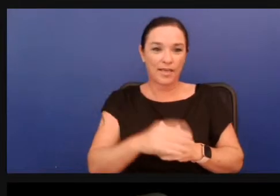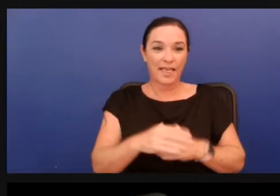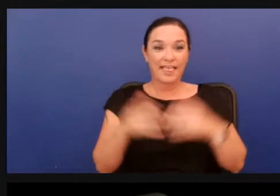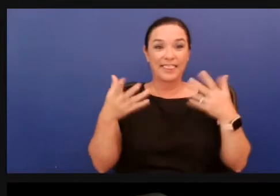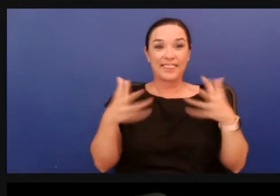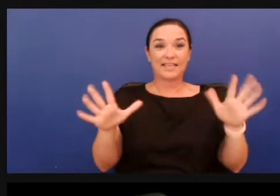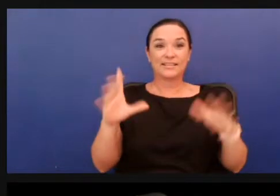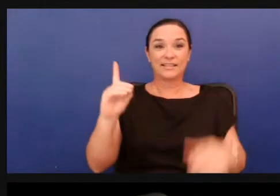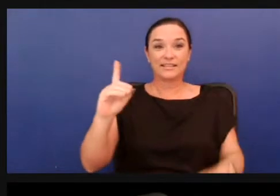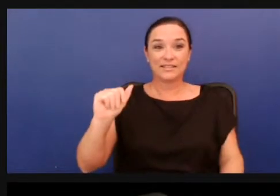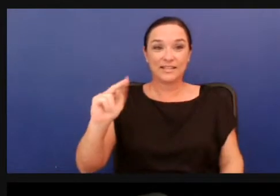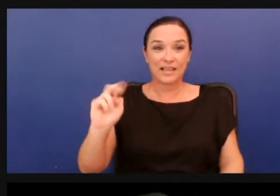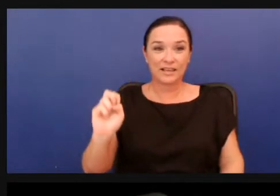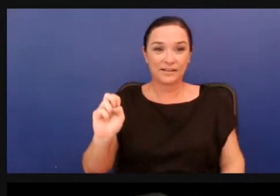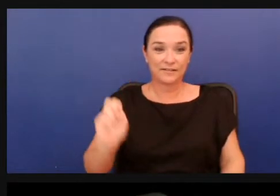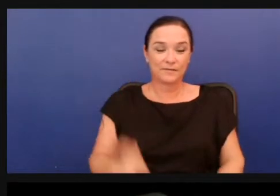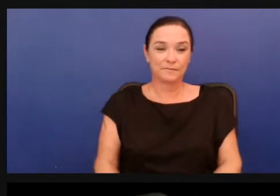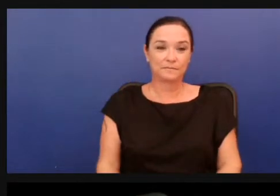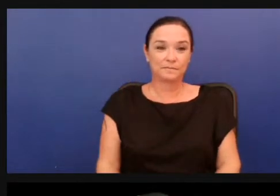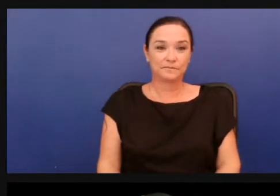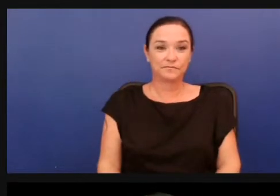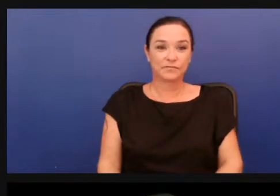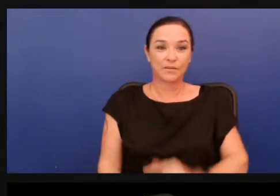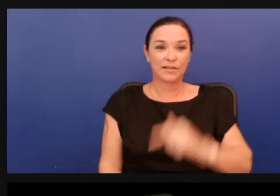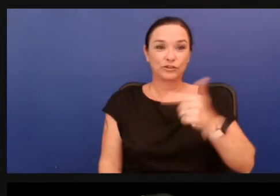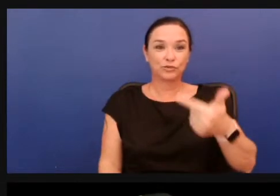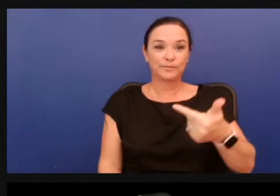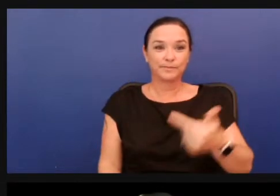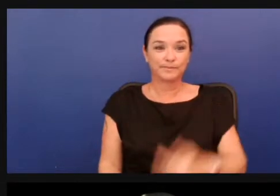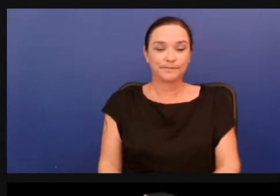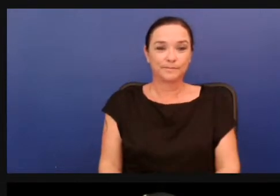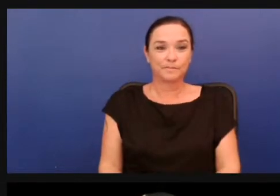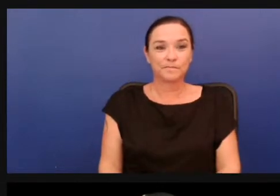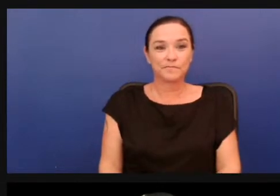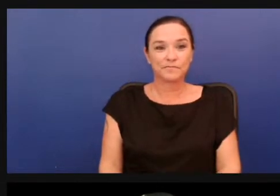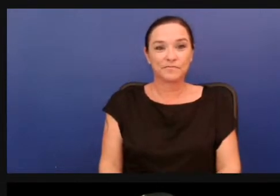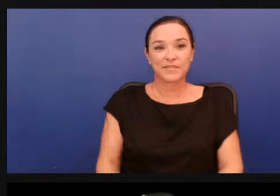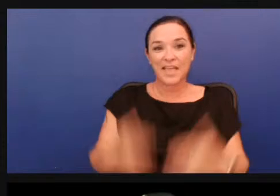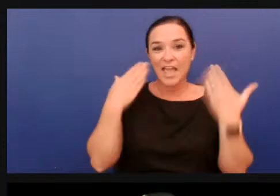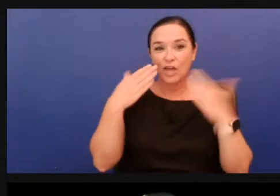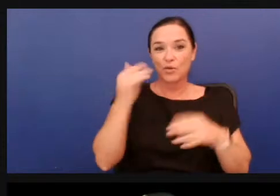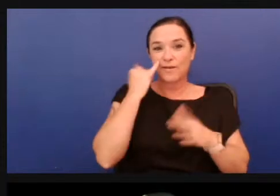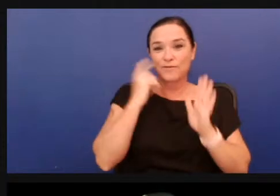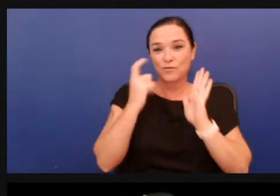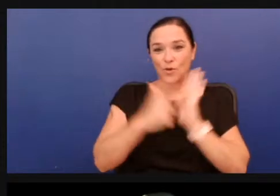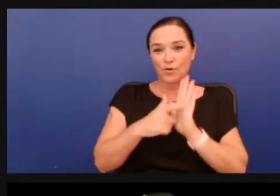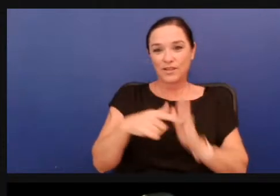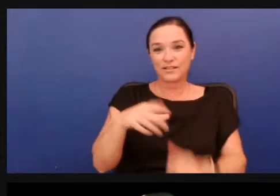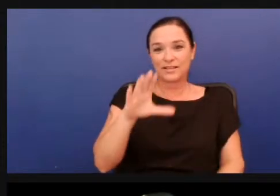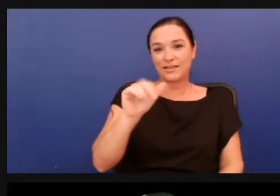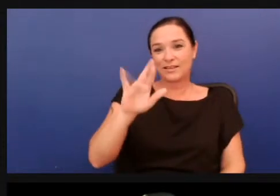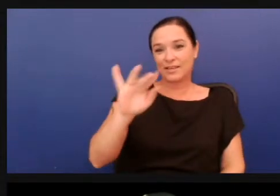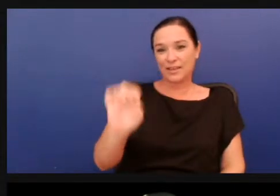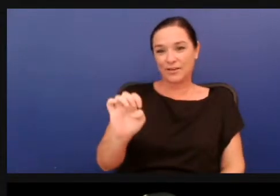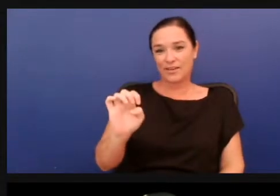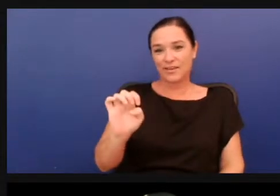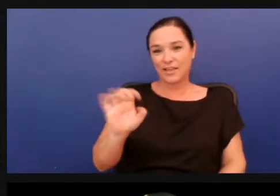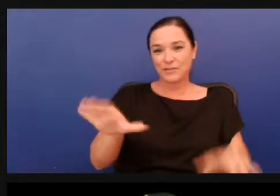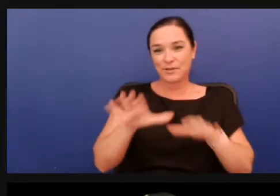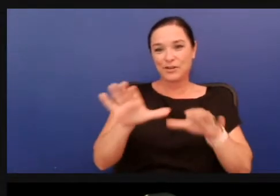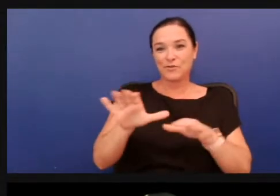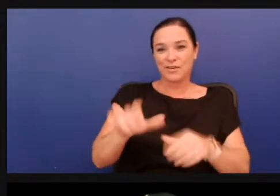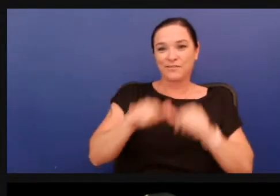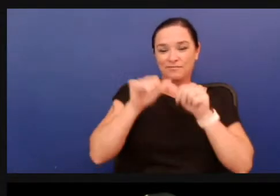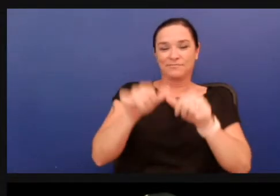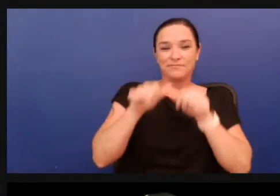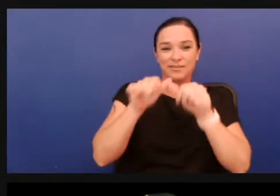Dane. I'll pass it to you. Yeah, I don't know if you noticed, but Carrie's been putting in a long stint here.